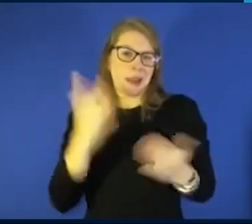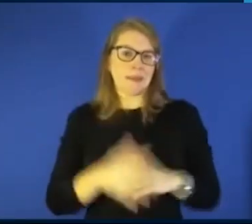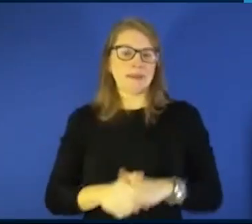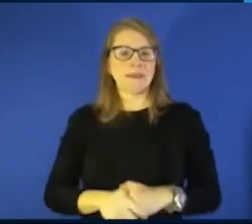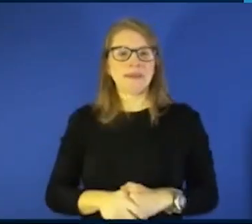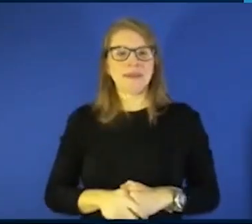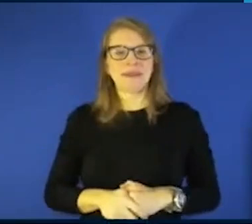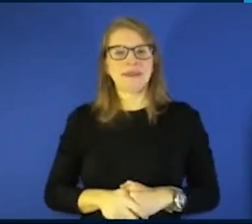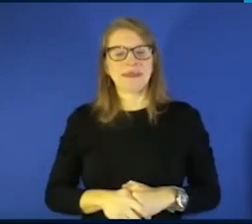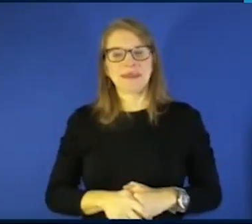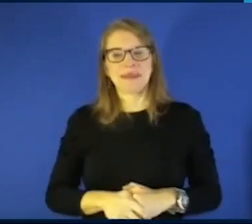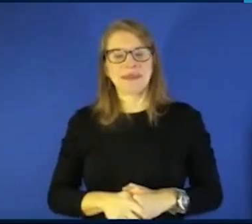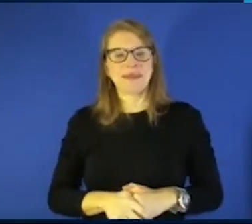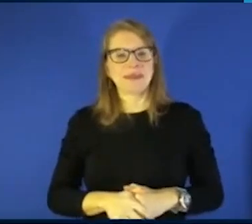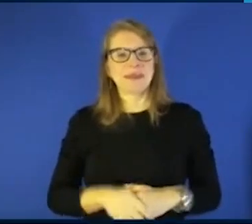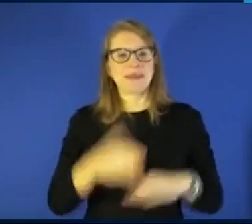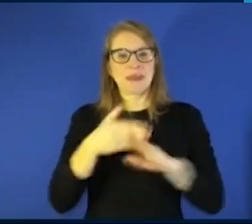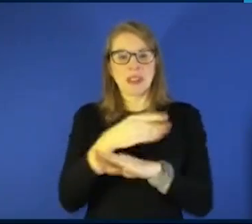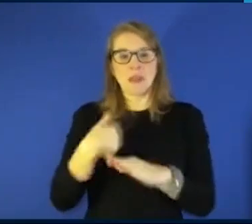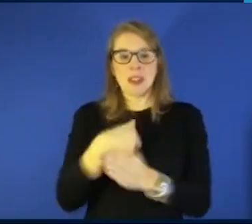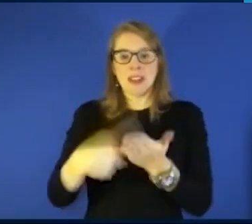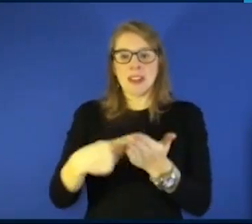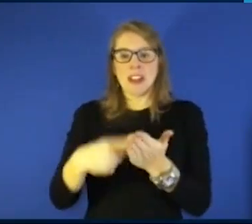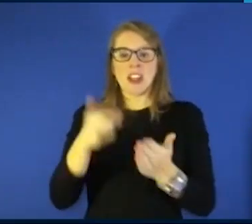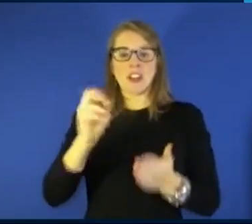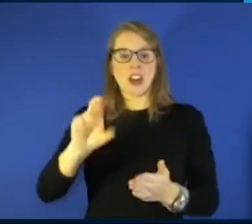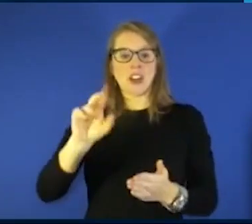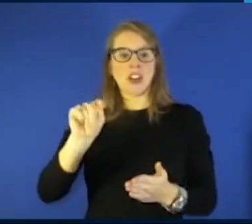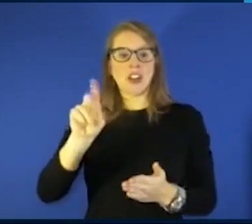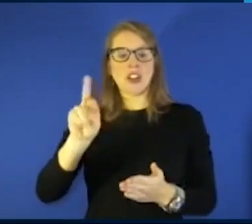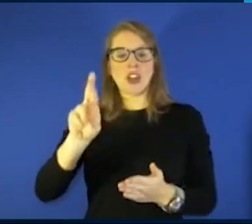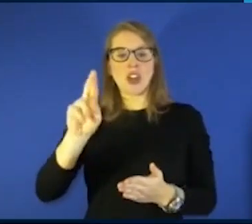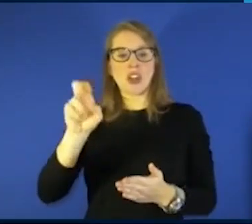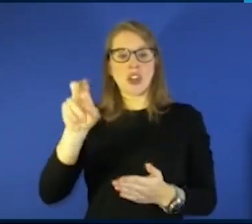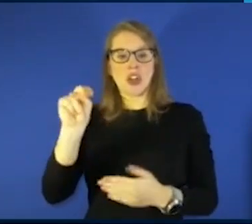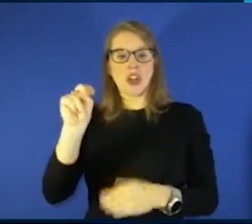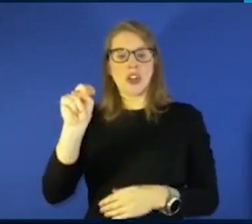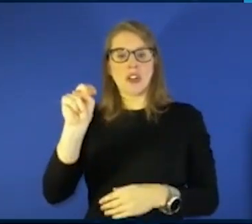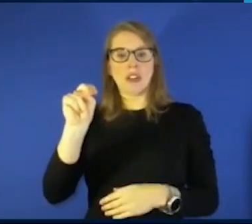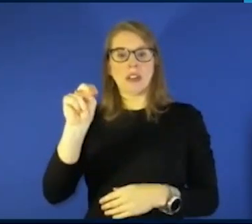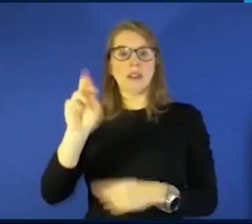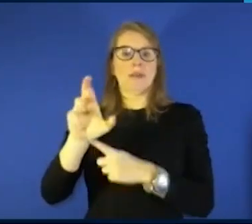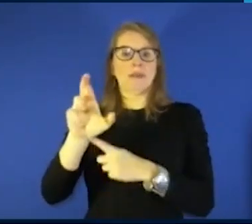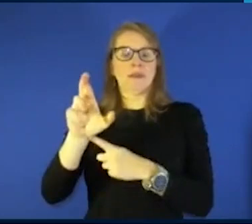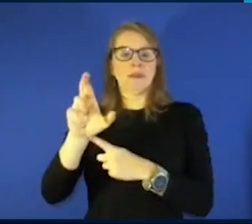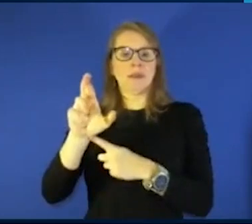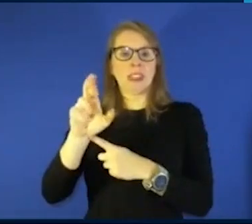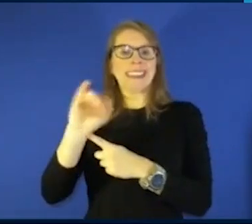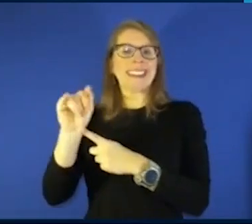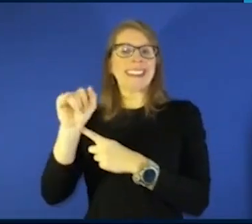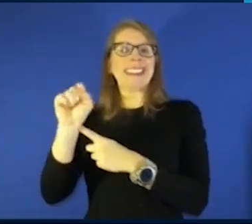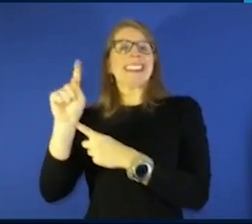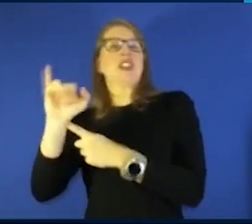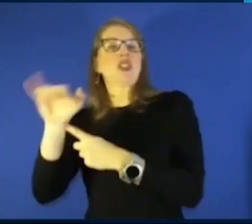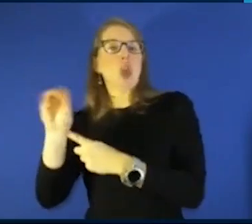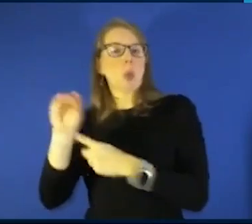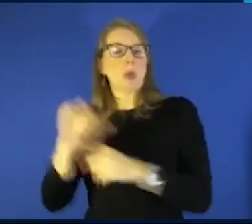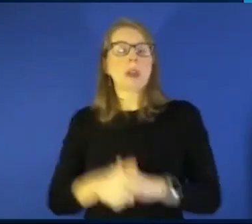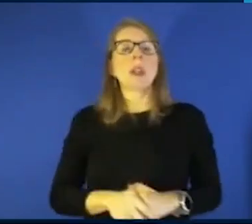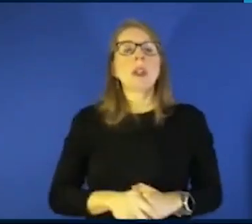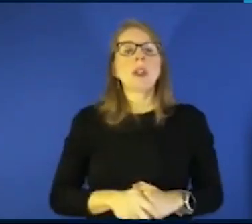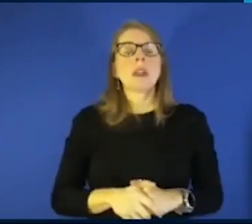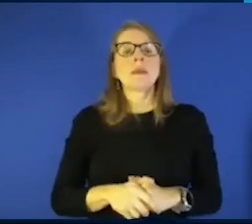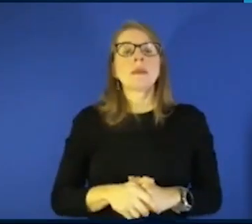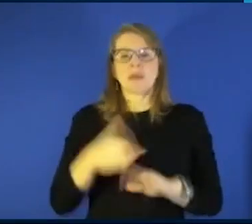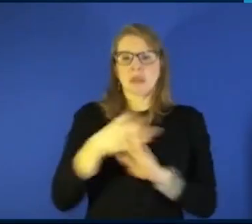get to Dr. Turner with Mosaic and St. Joe, I'm curious what the doctors are hearing about when people come in and they